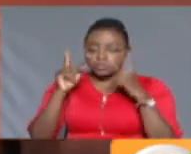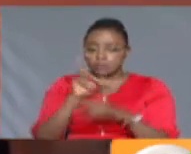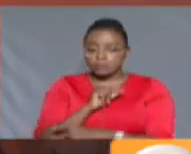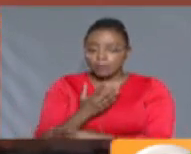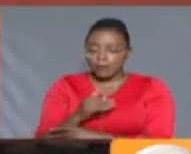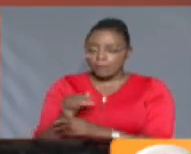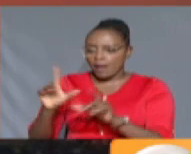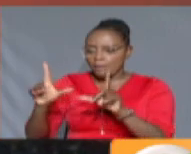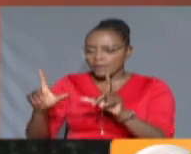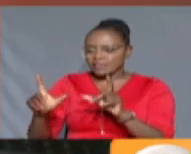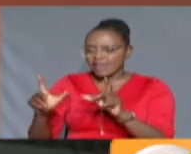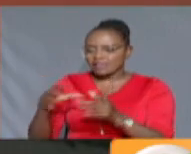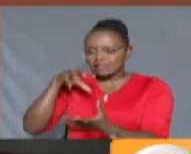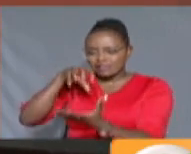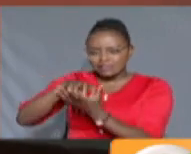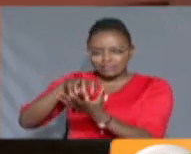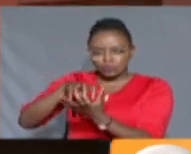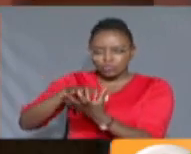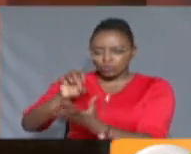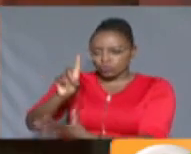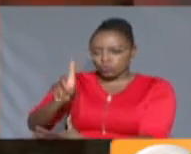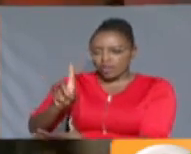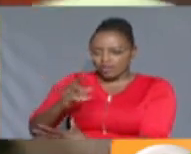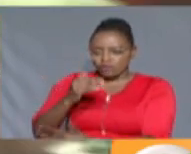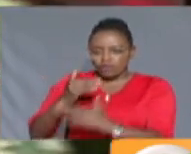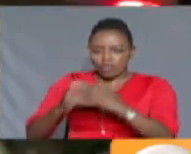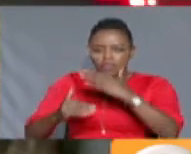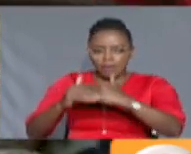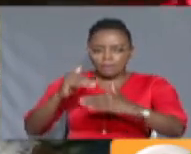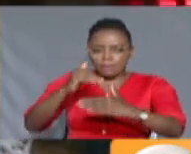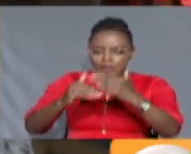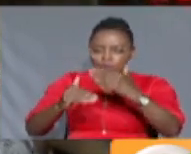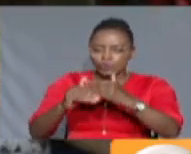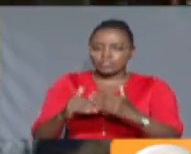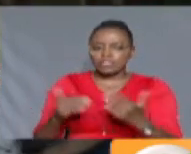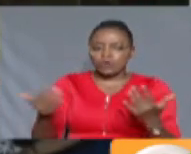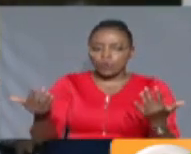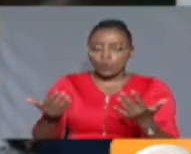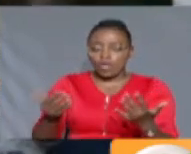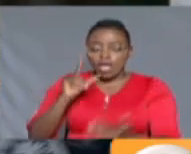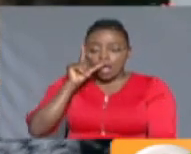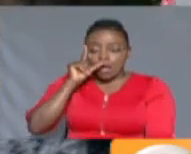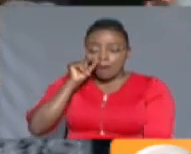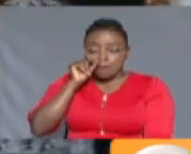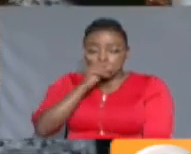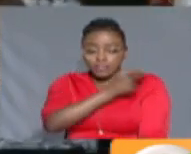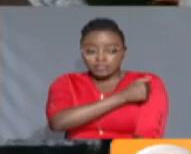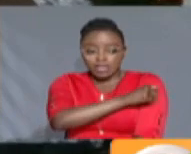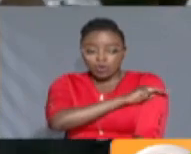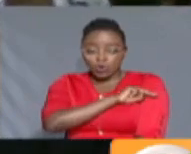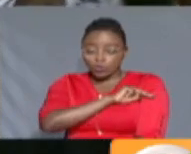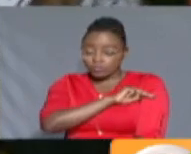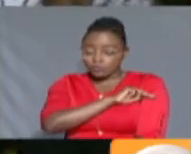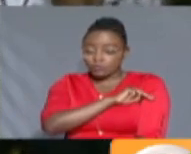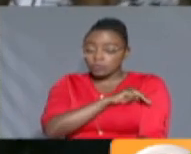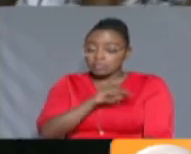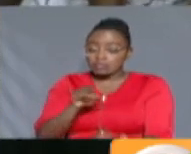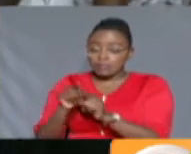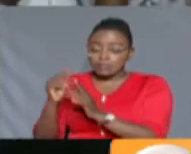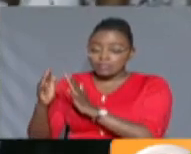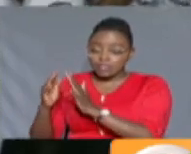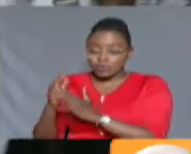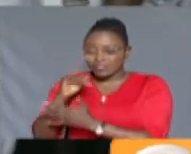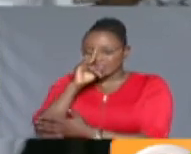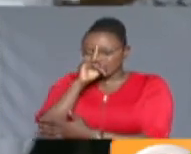your pictures, that is the situation in one of the buildings here at Mombasa Hospital. Security also is very